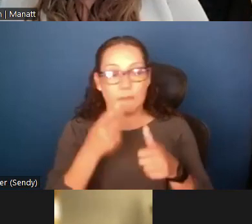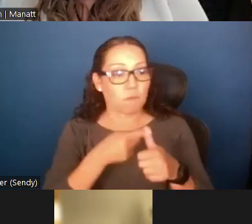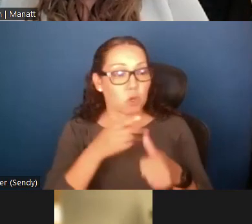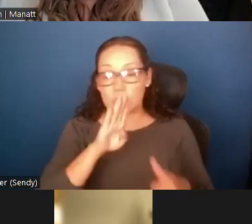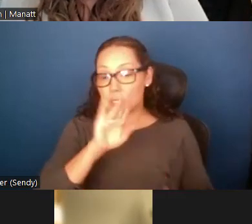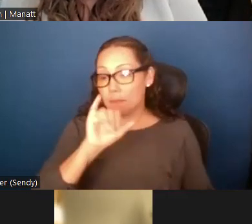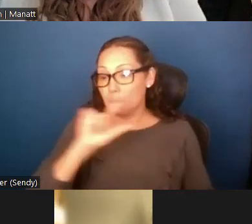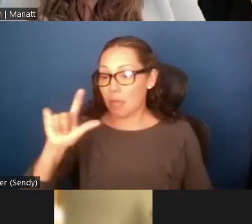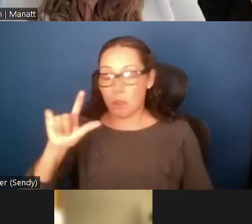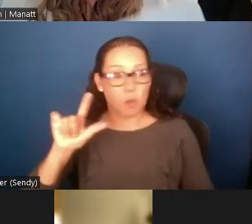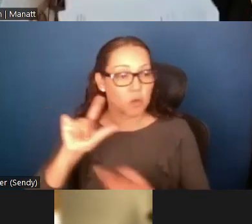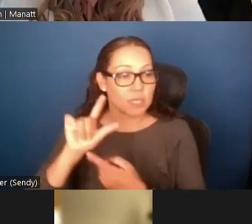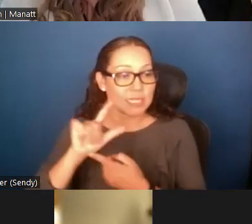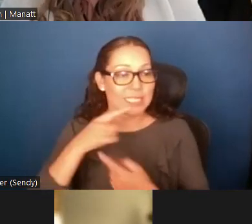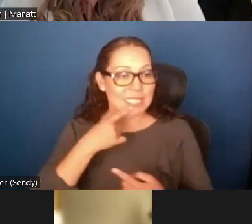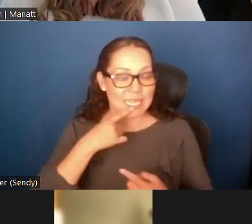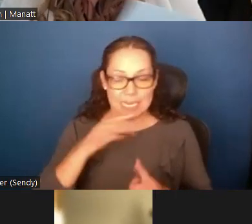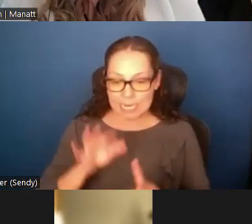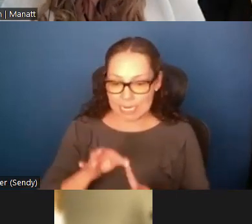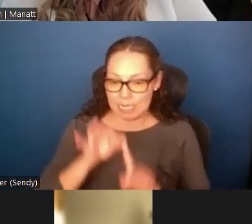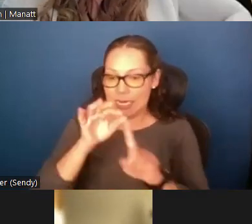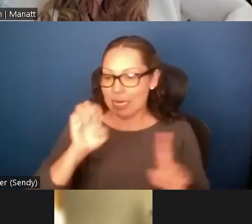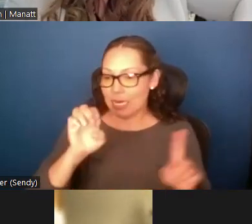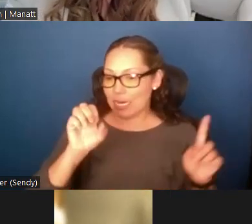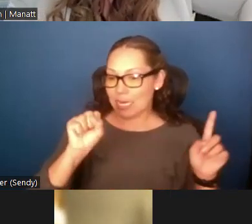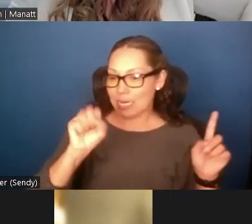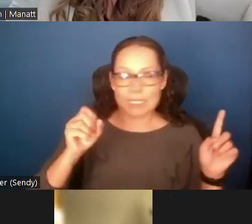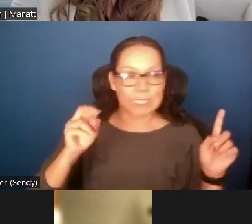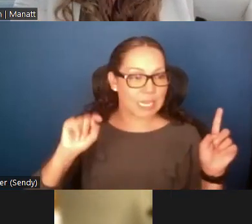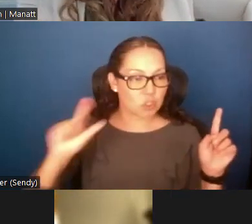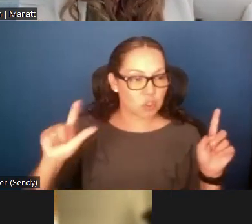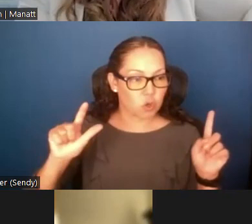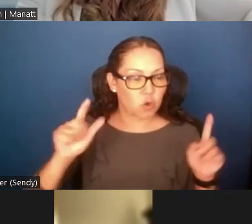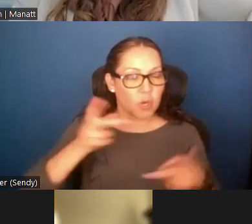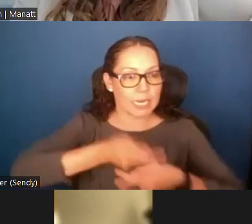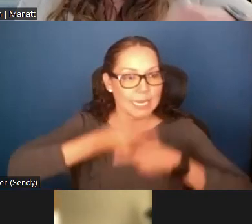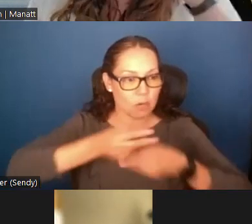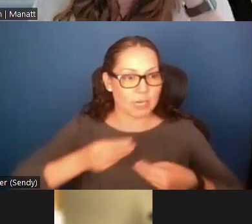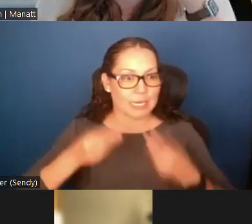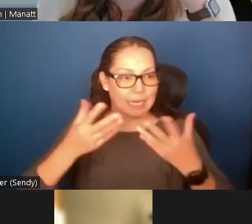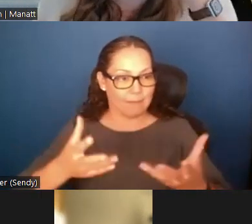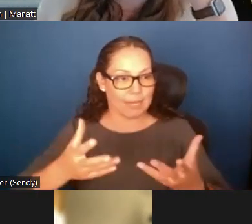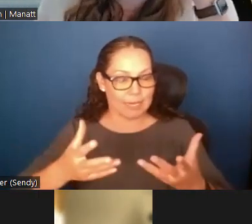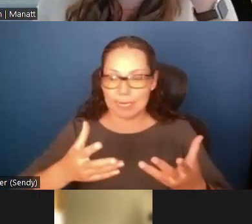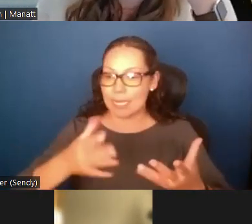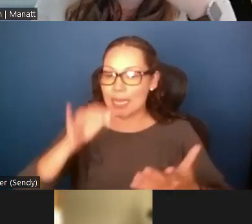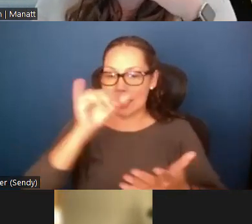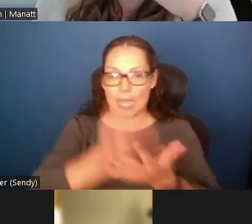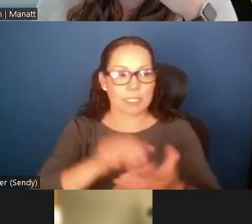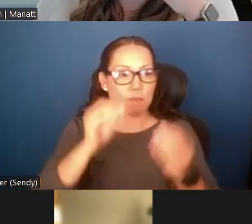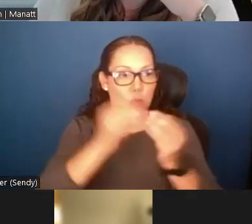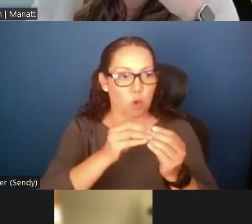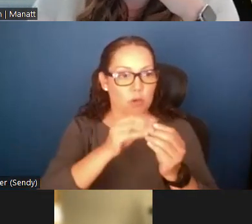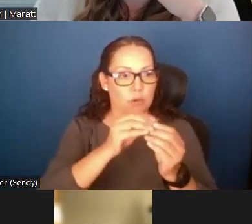included essential caregiving is because that could then be more person-centered